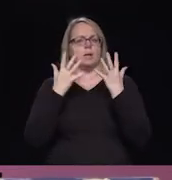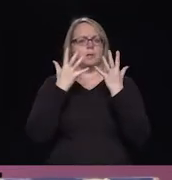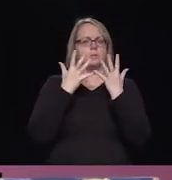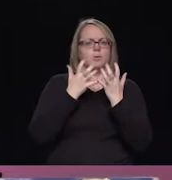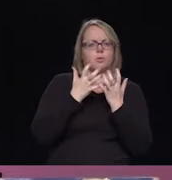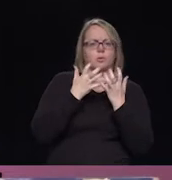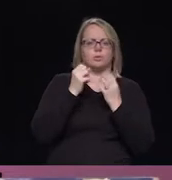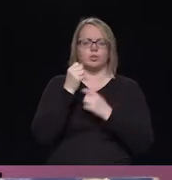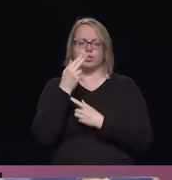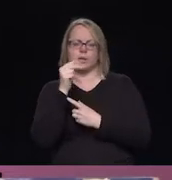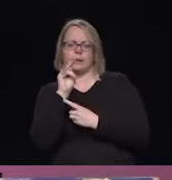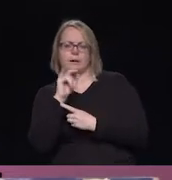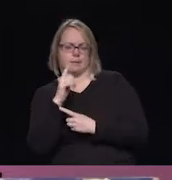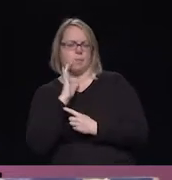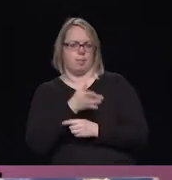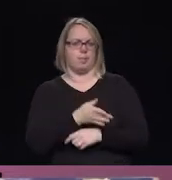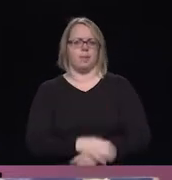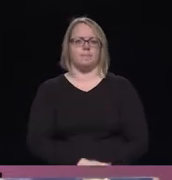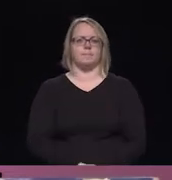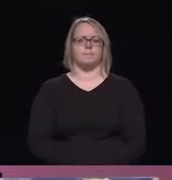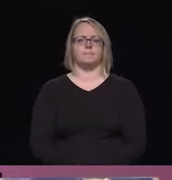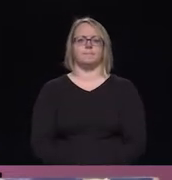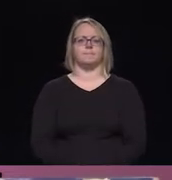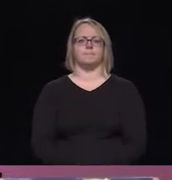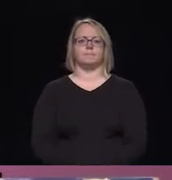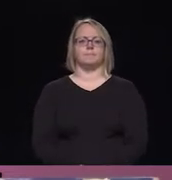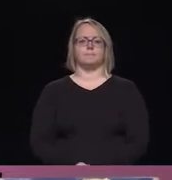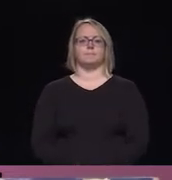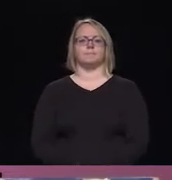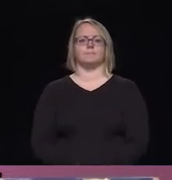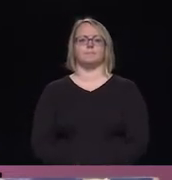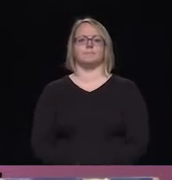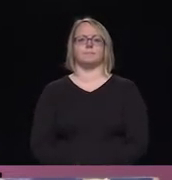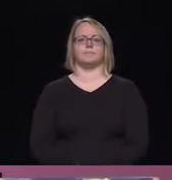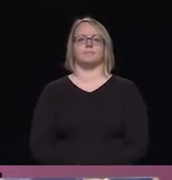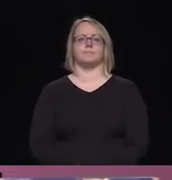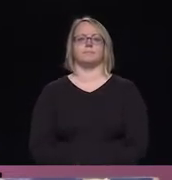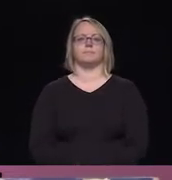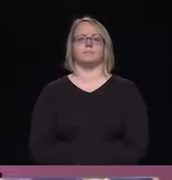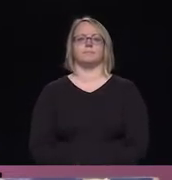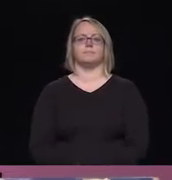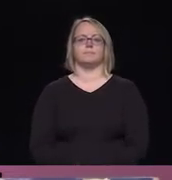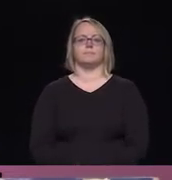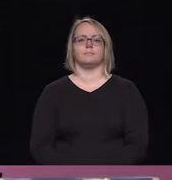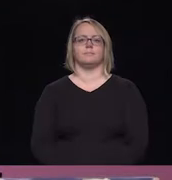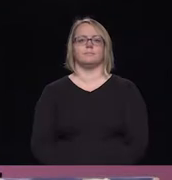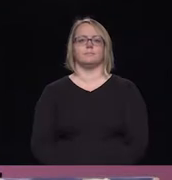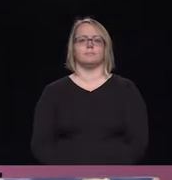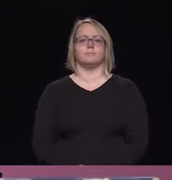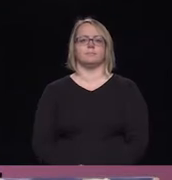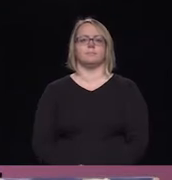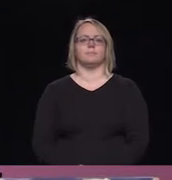You want to use soft rolling strokes, as I mentioned before, because if you become